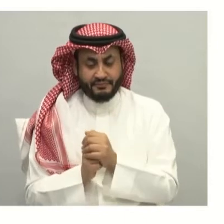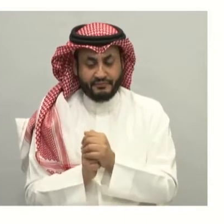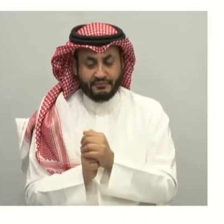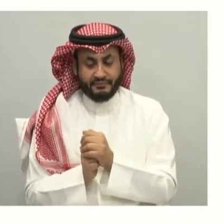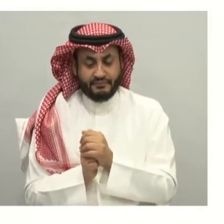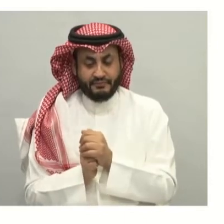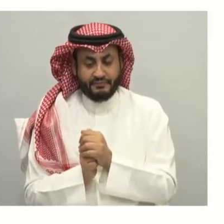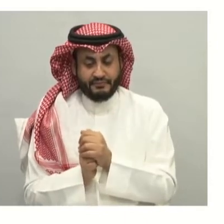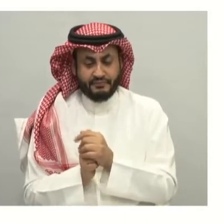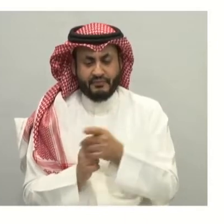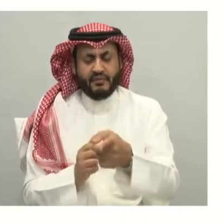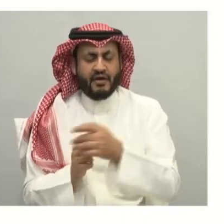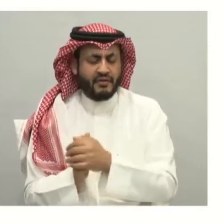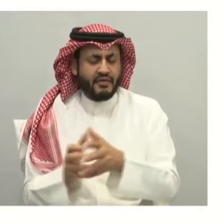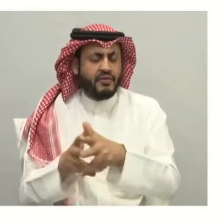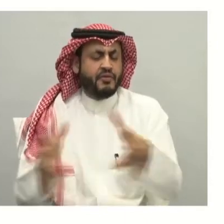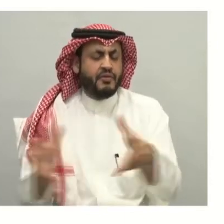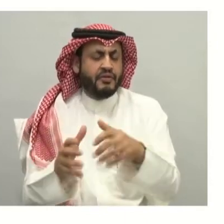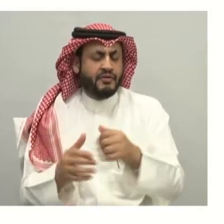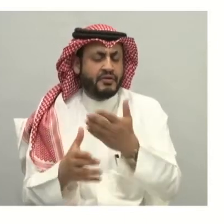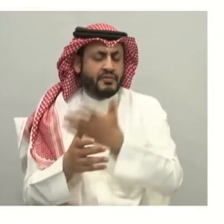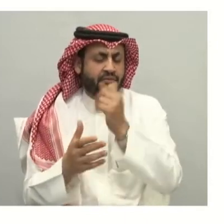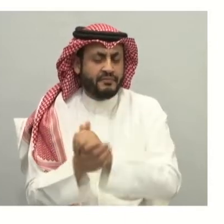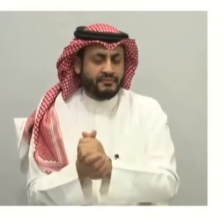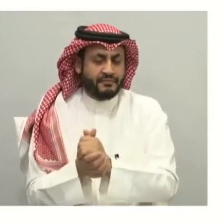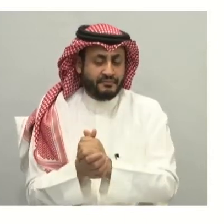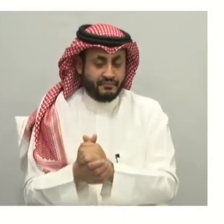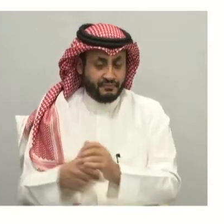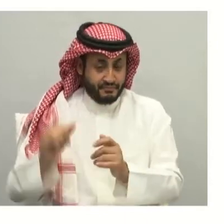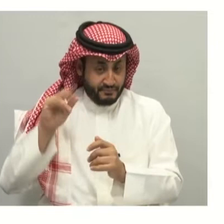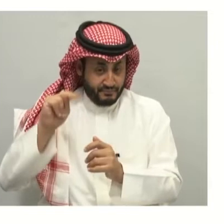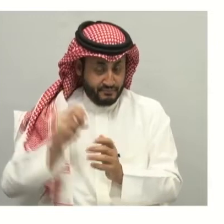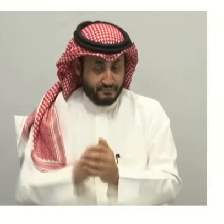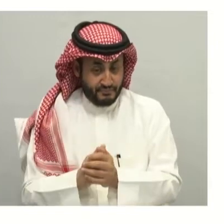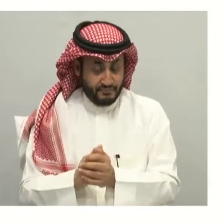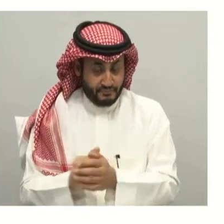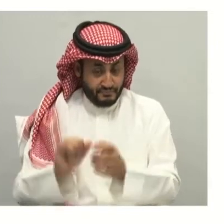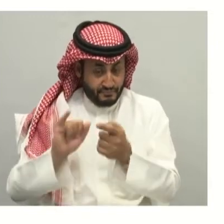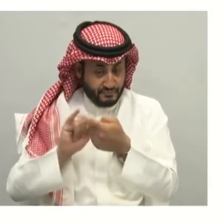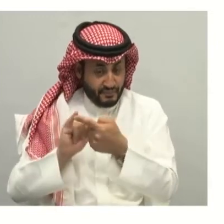First one is written for you. E, E, pin.